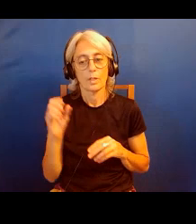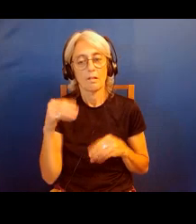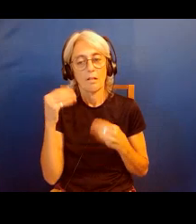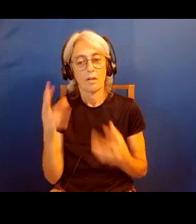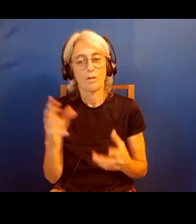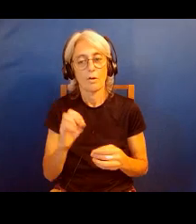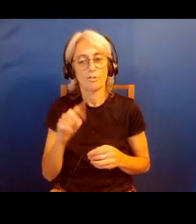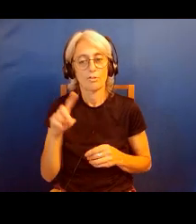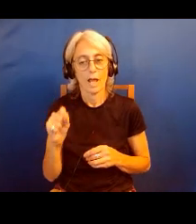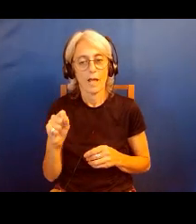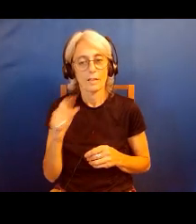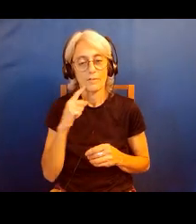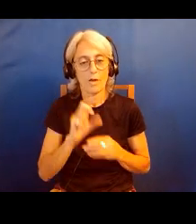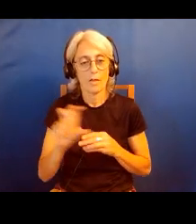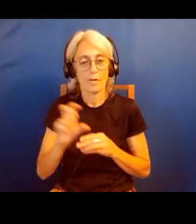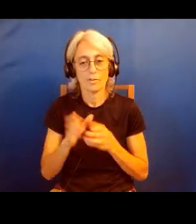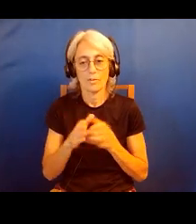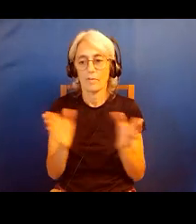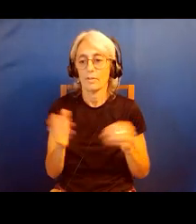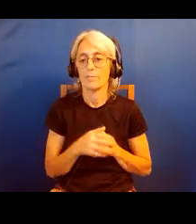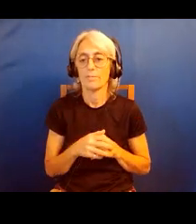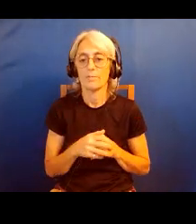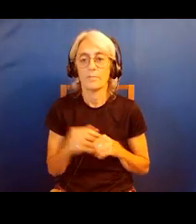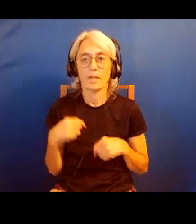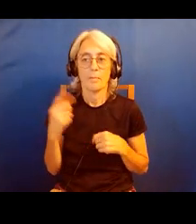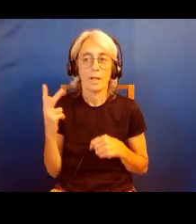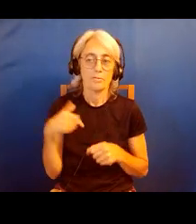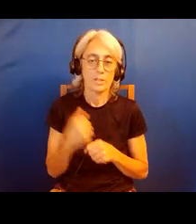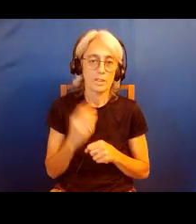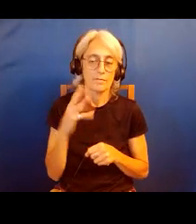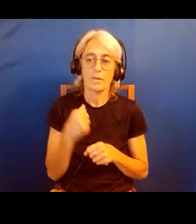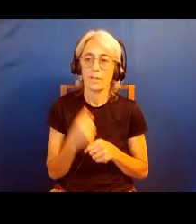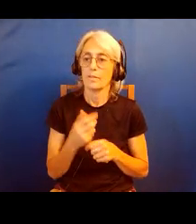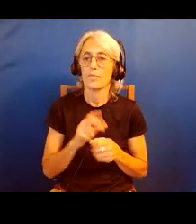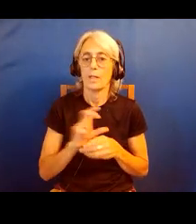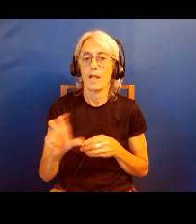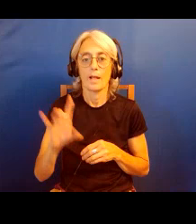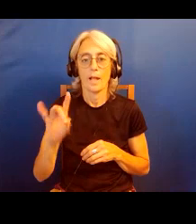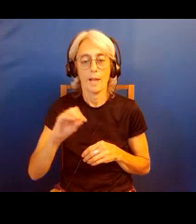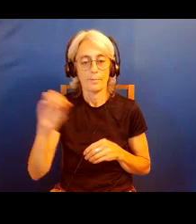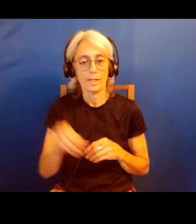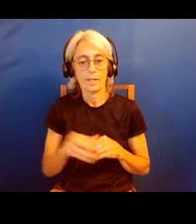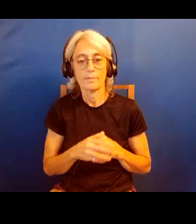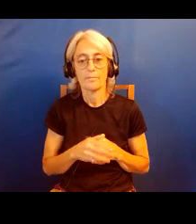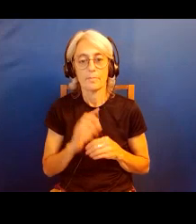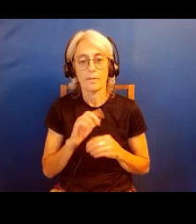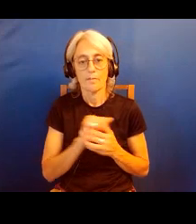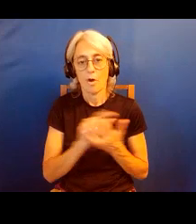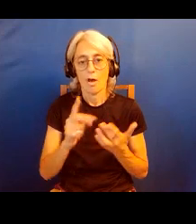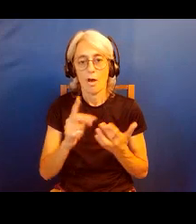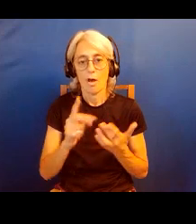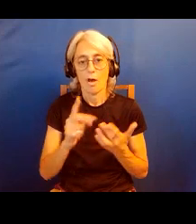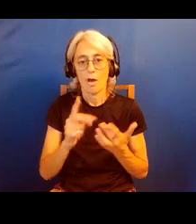allocation. I think at most over the last 3 to 4 years, we've been able to allocate 80% across all programs, and that's an aggregate, of course. So, I